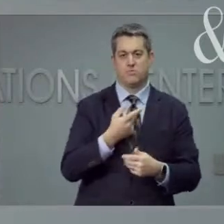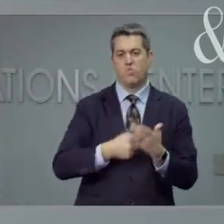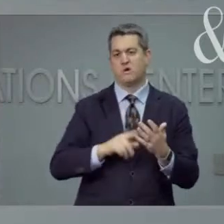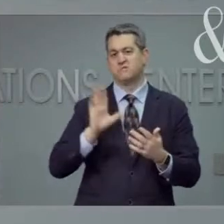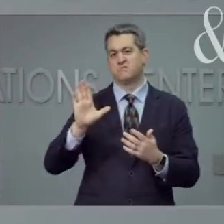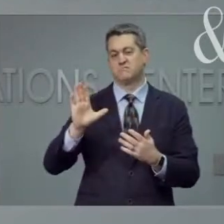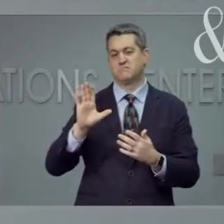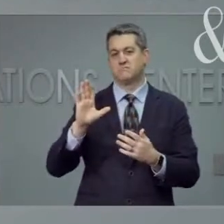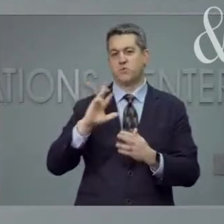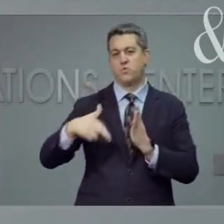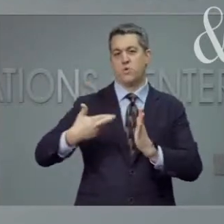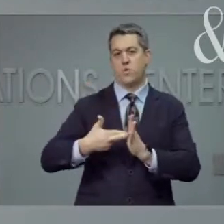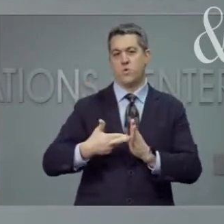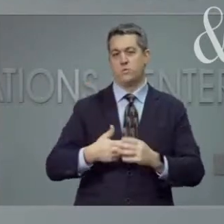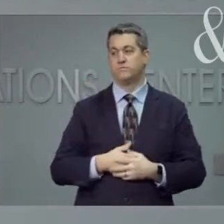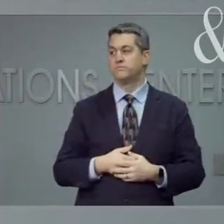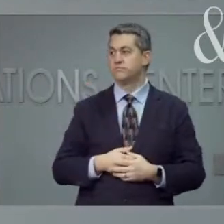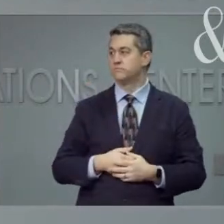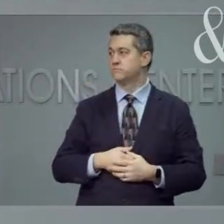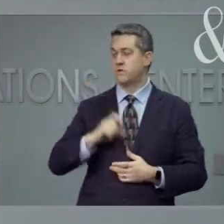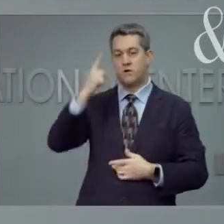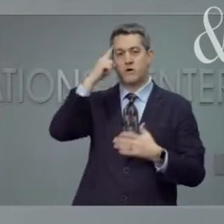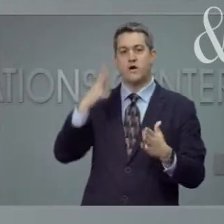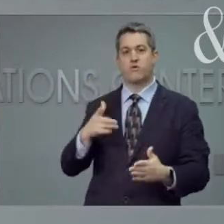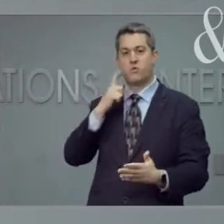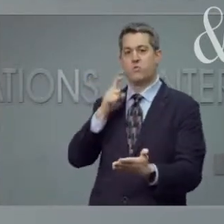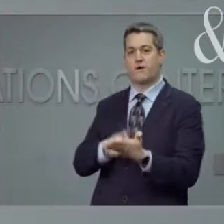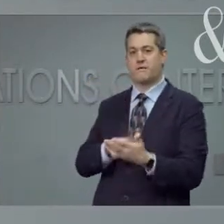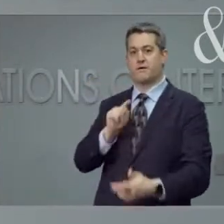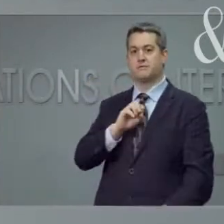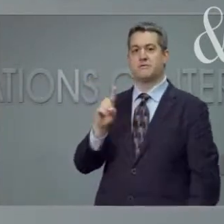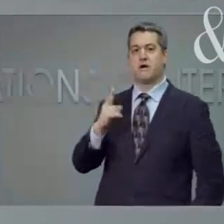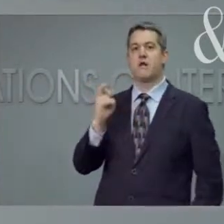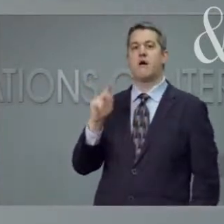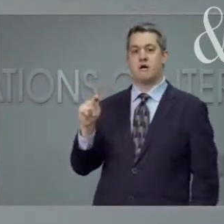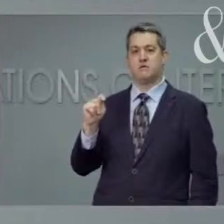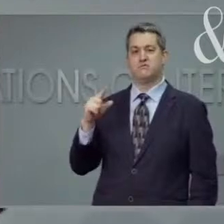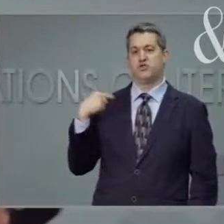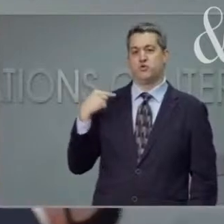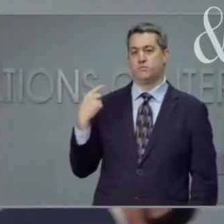a timely manner? I'll recognize General Todd Hunt. General?